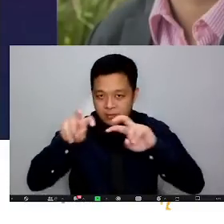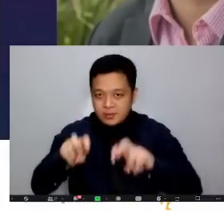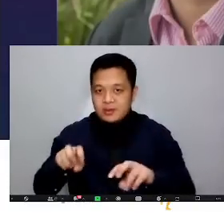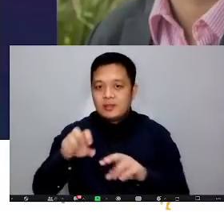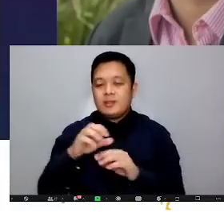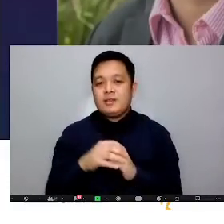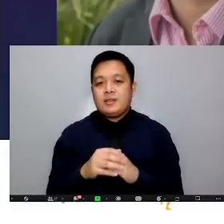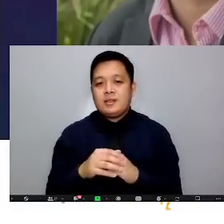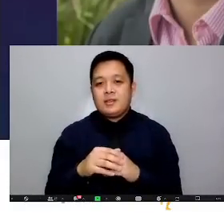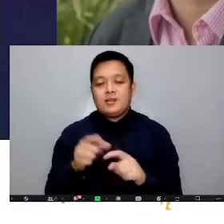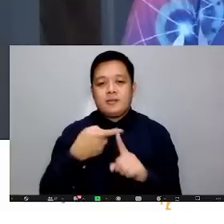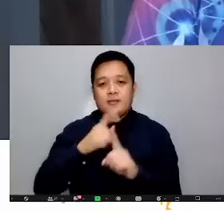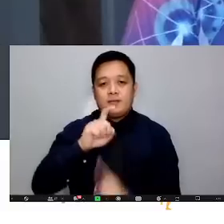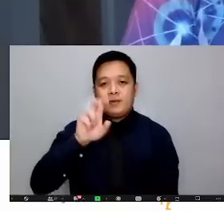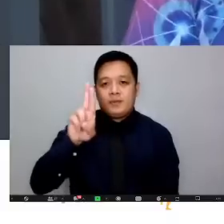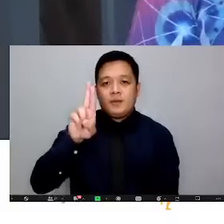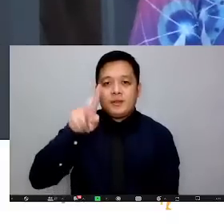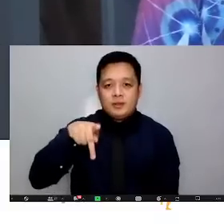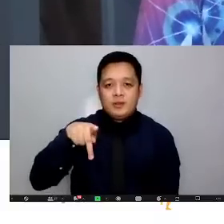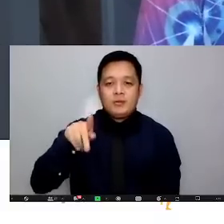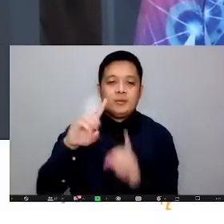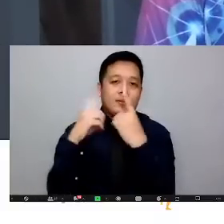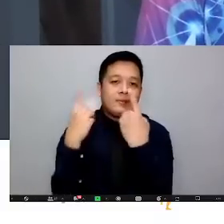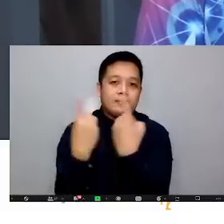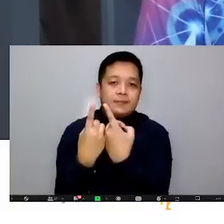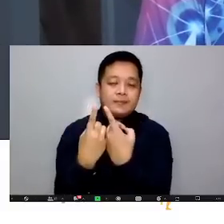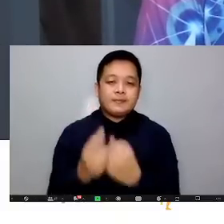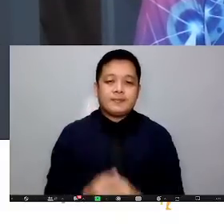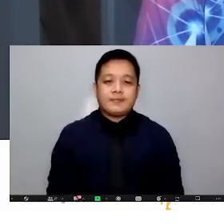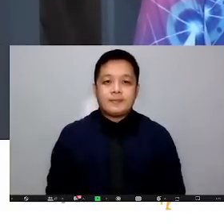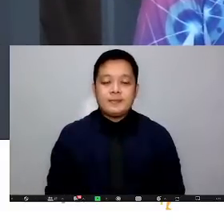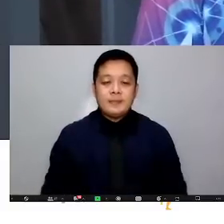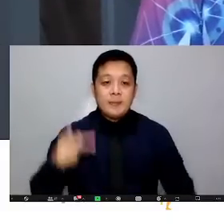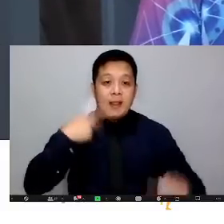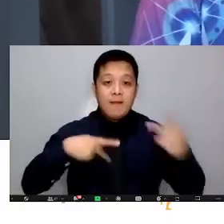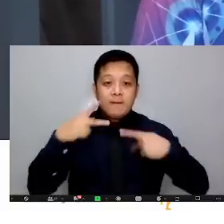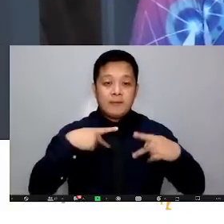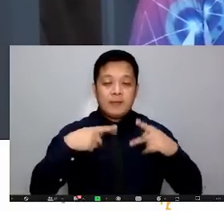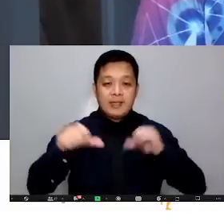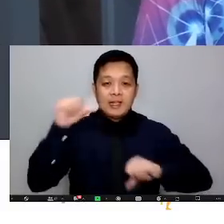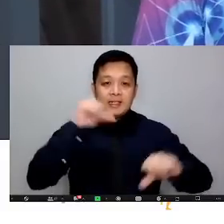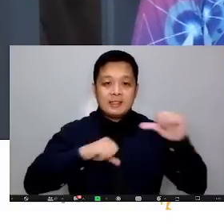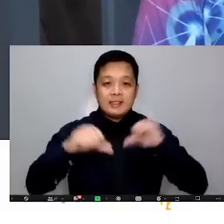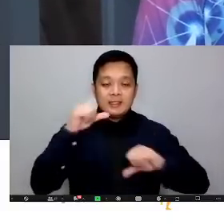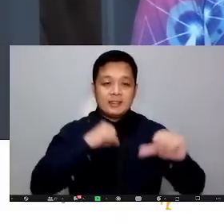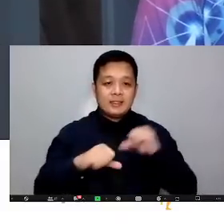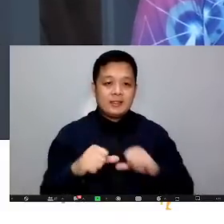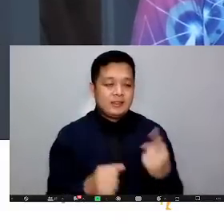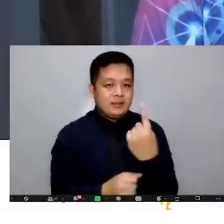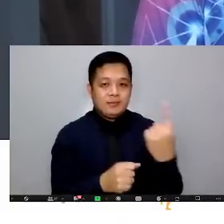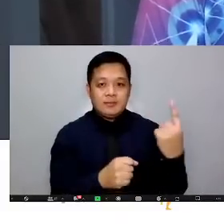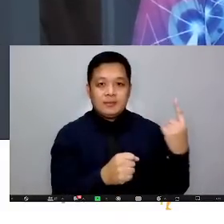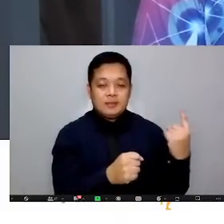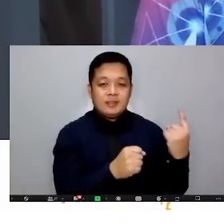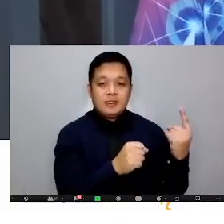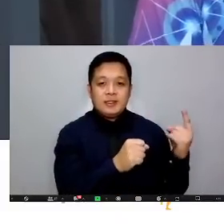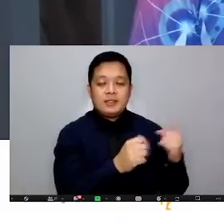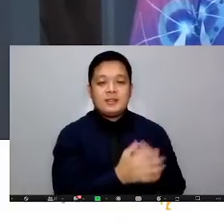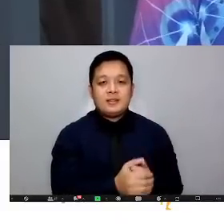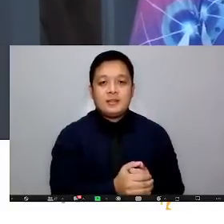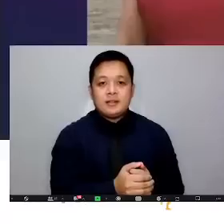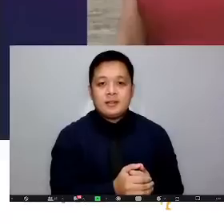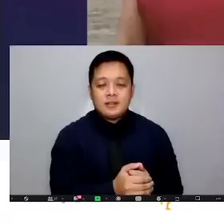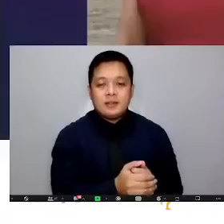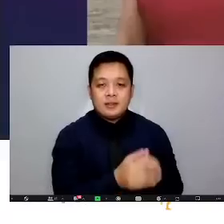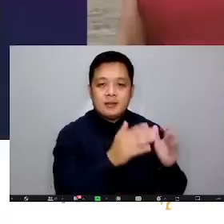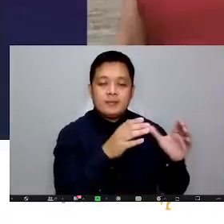of the Philippines. For the physical science individual category, we have the following members of the Board of Judges. We